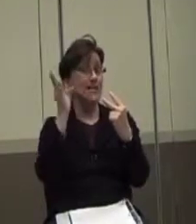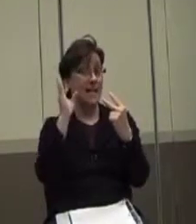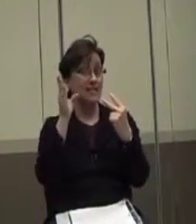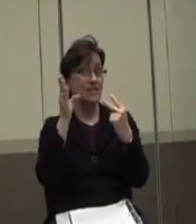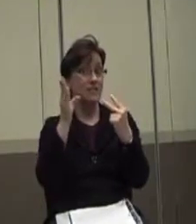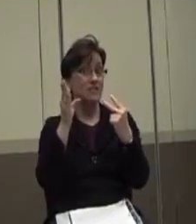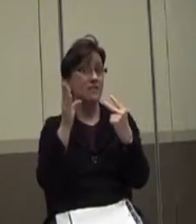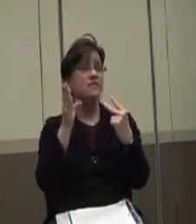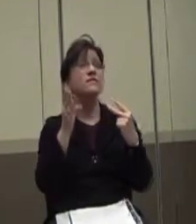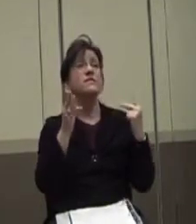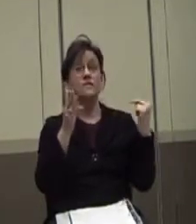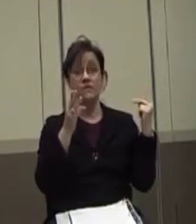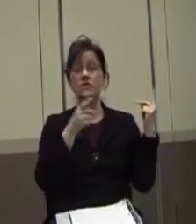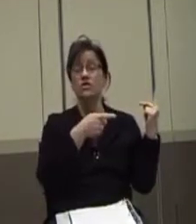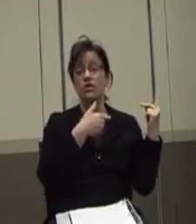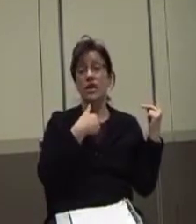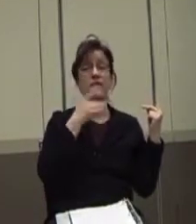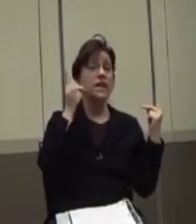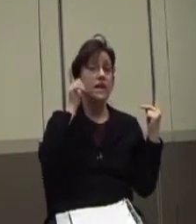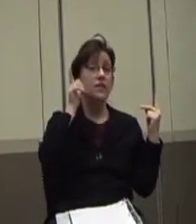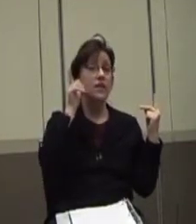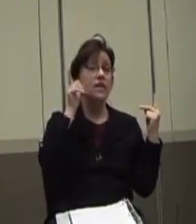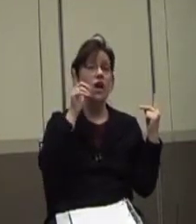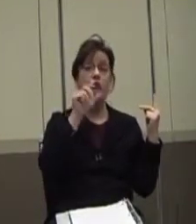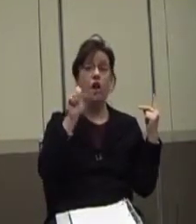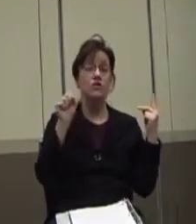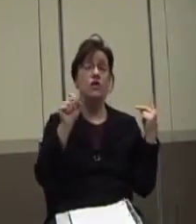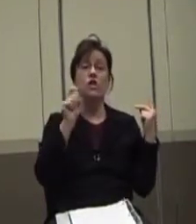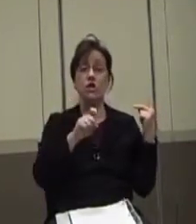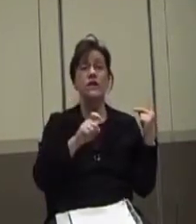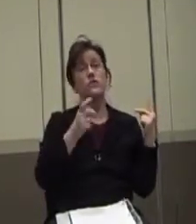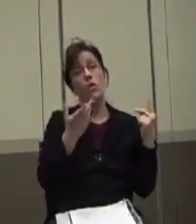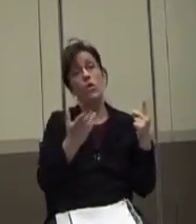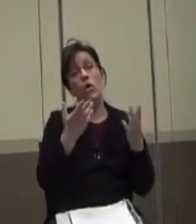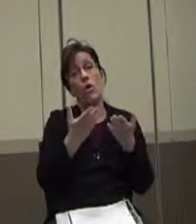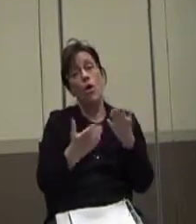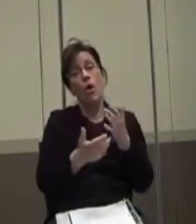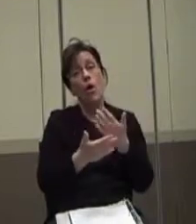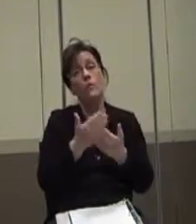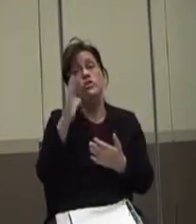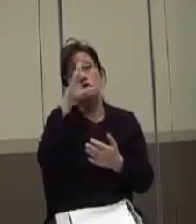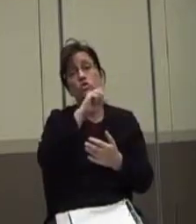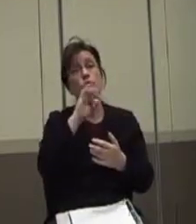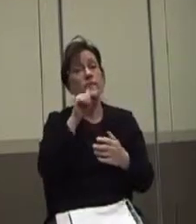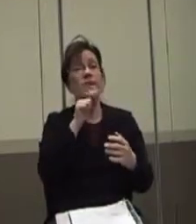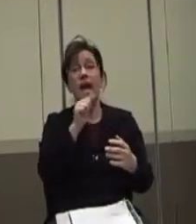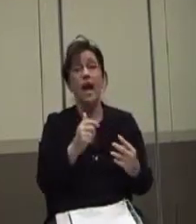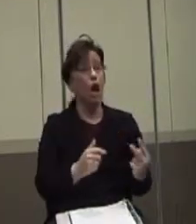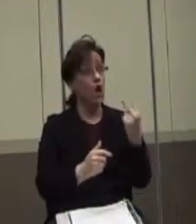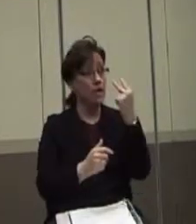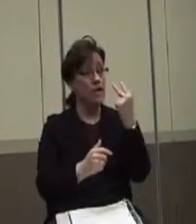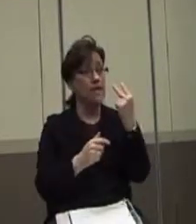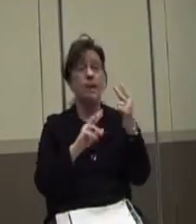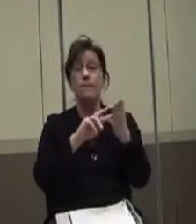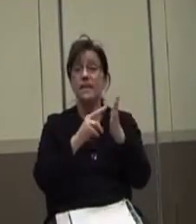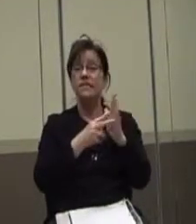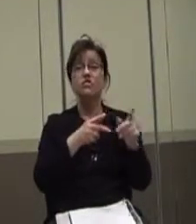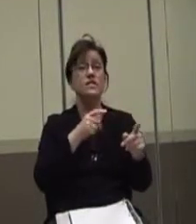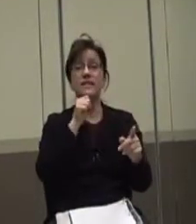hearing loss, correct? She has a hearing loss. So you have to almost assume if she's not looking, she's not attending. Okay. Well, and also the teacher's